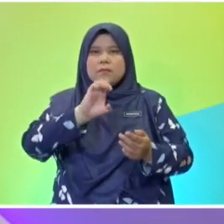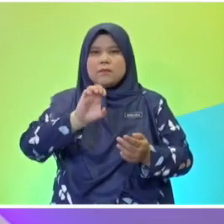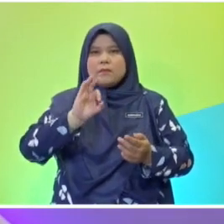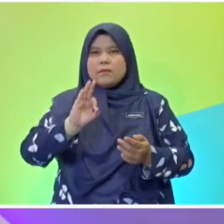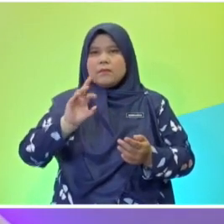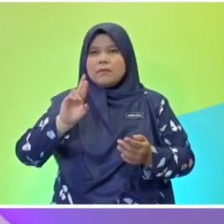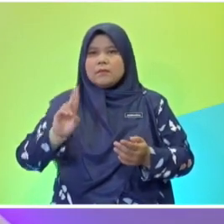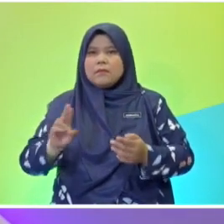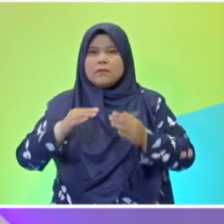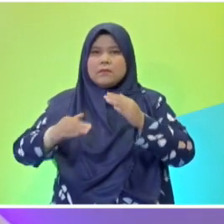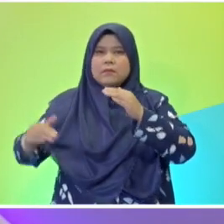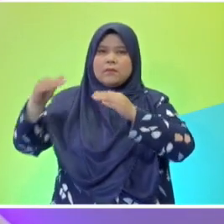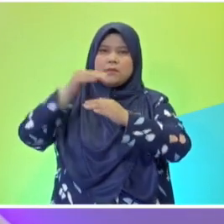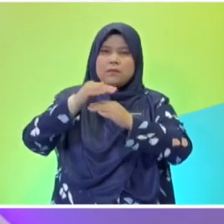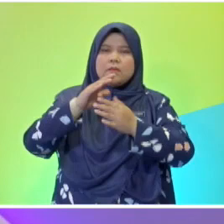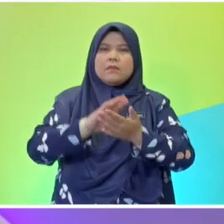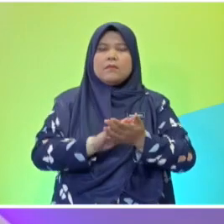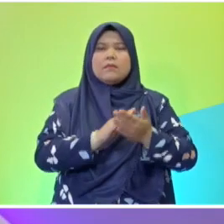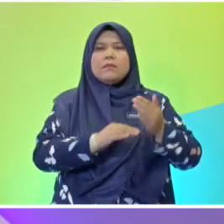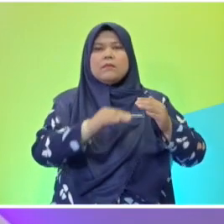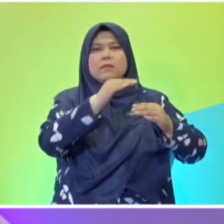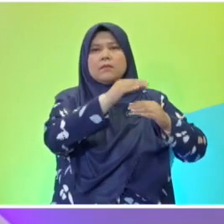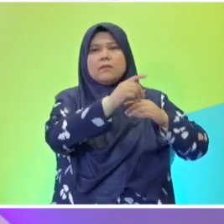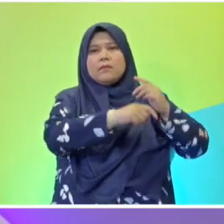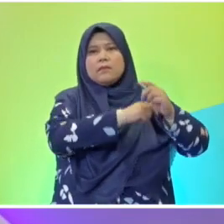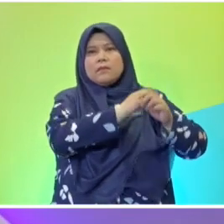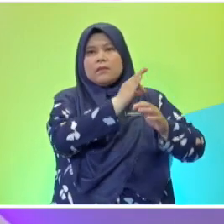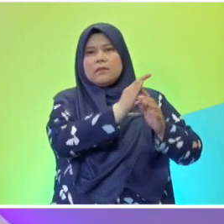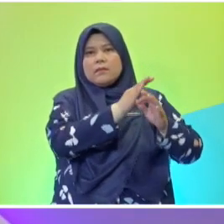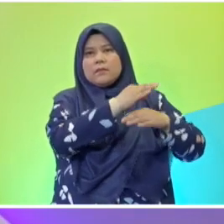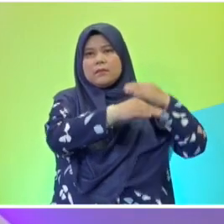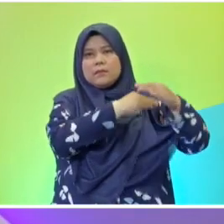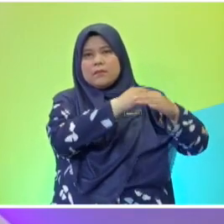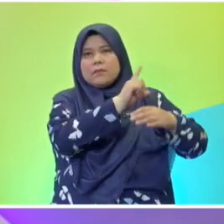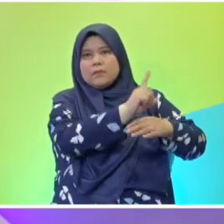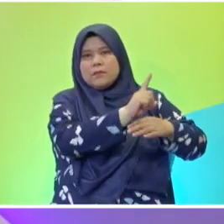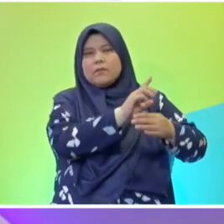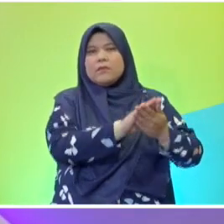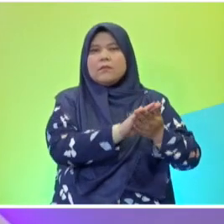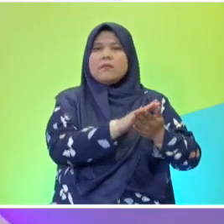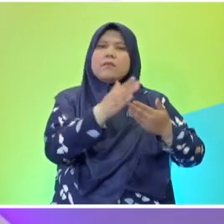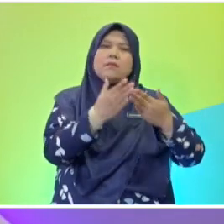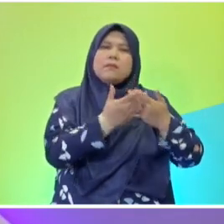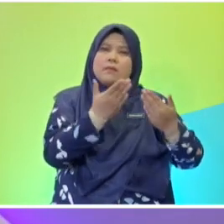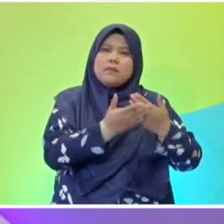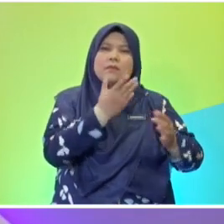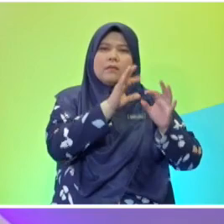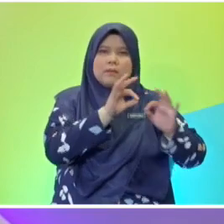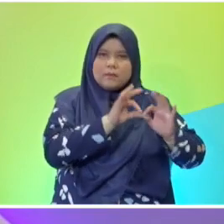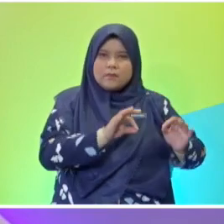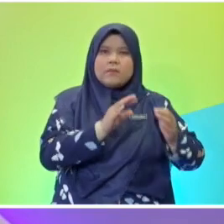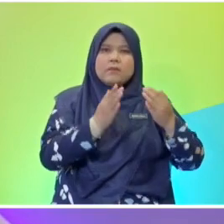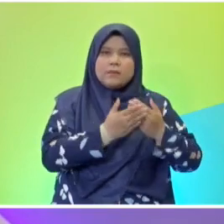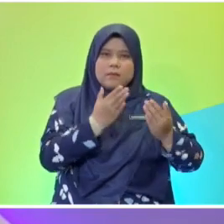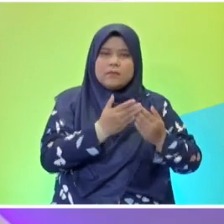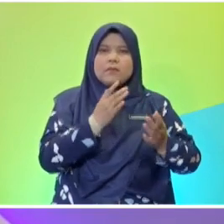Because A2 level for Form 1 requires them to have simpler task types. I see. Compared